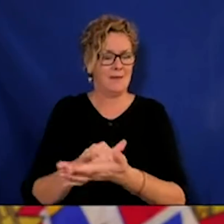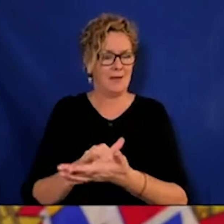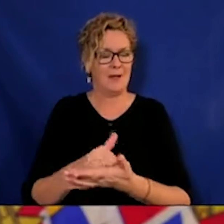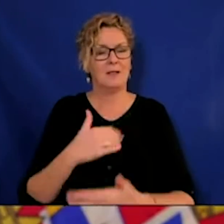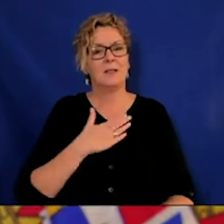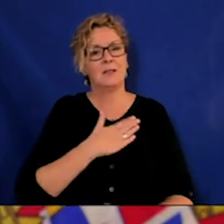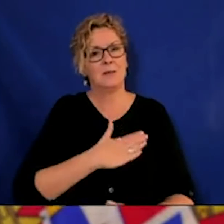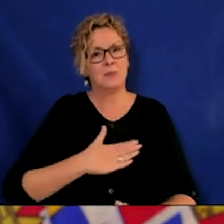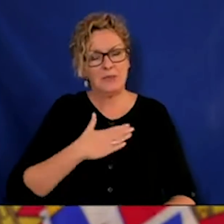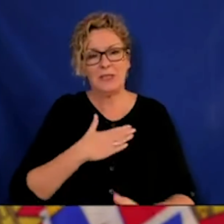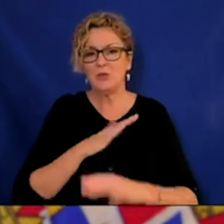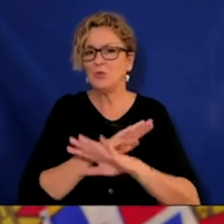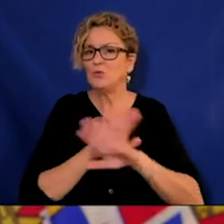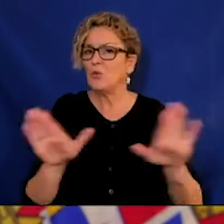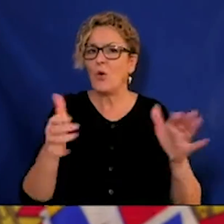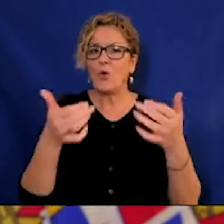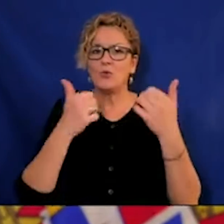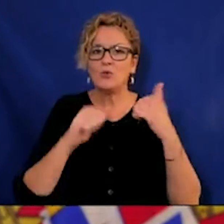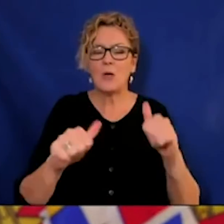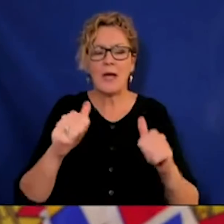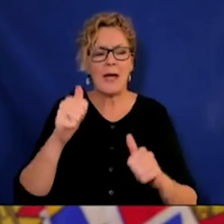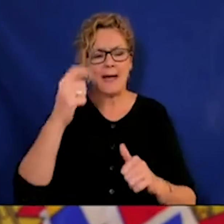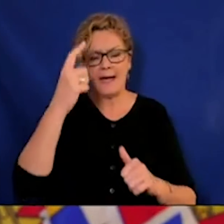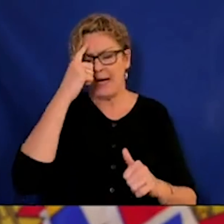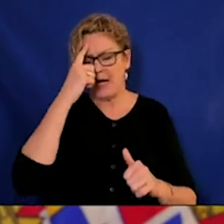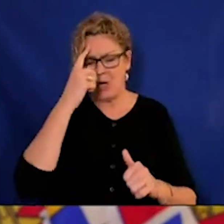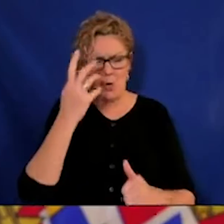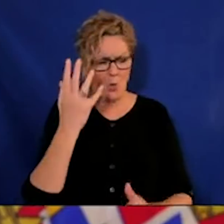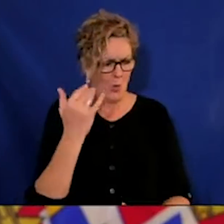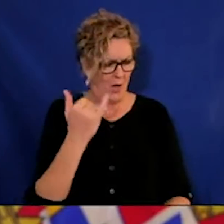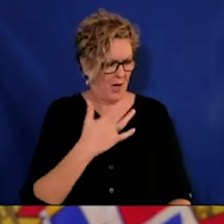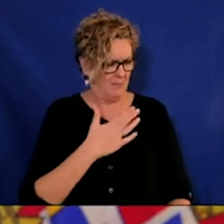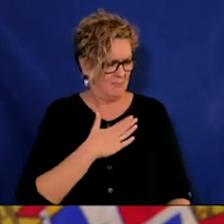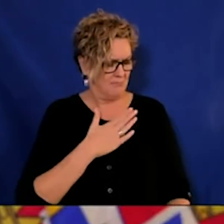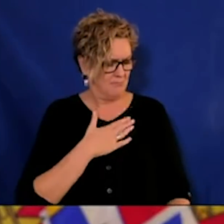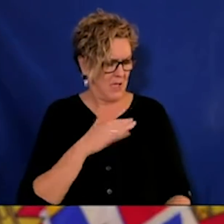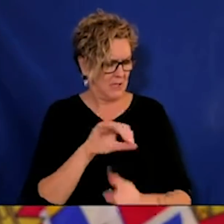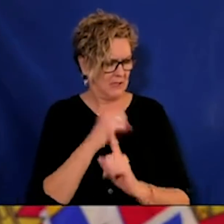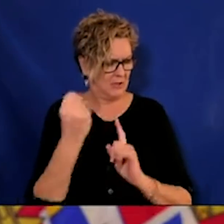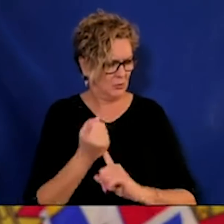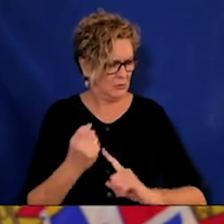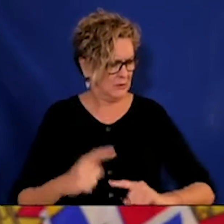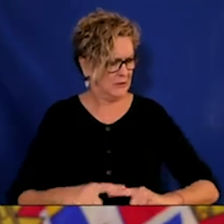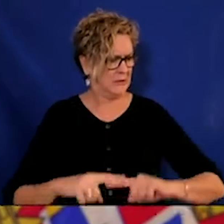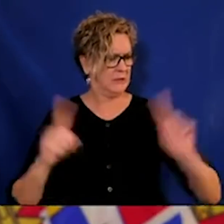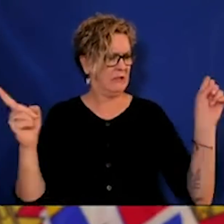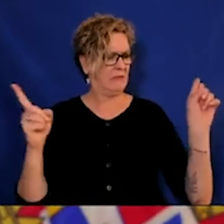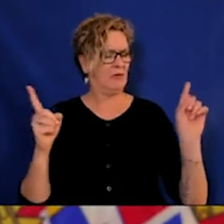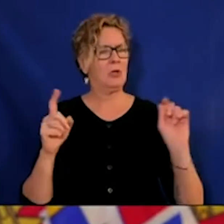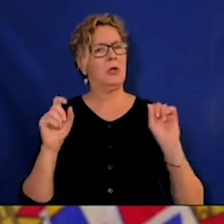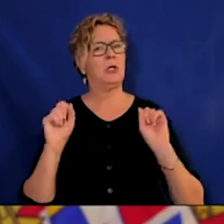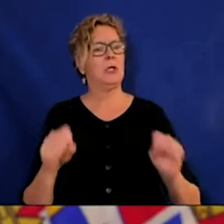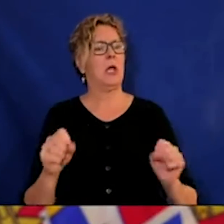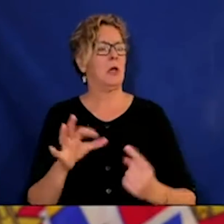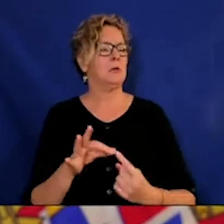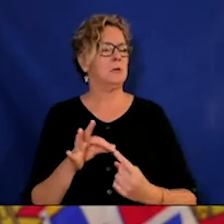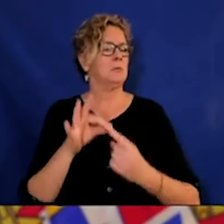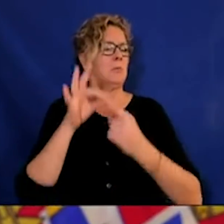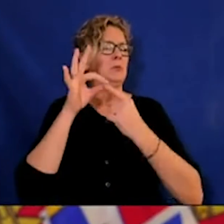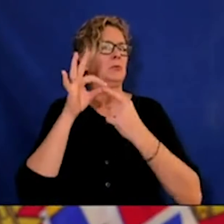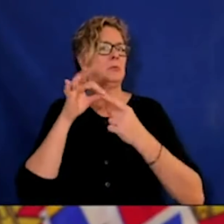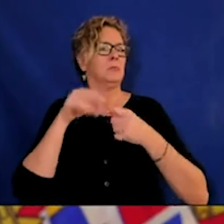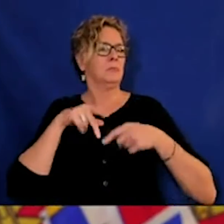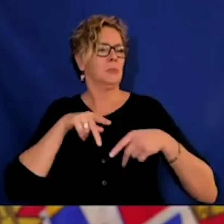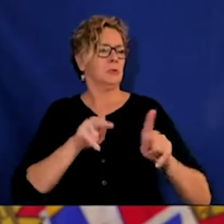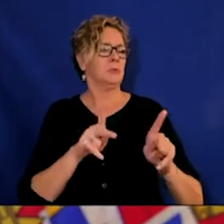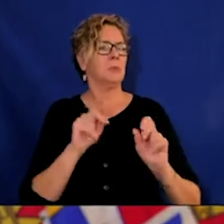Making us an exception for yourself or for your team or for your recreational needs